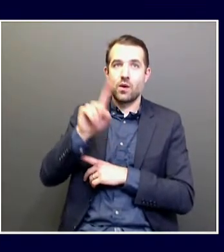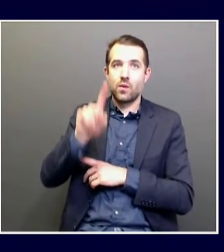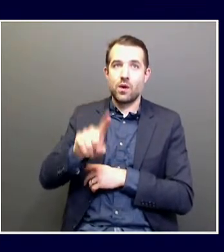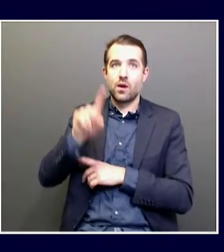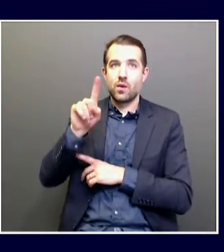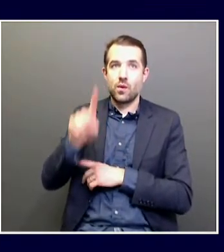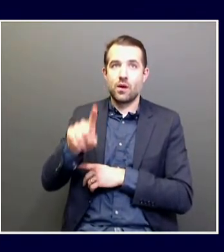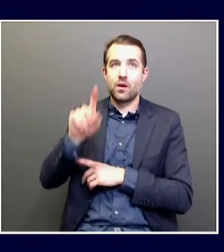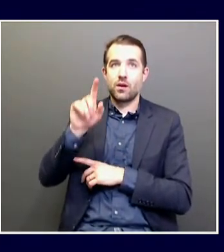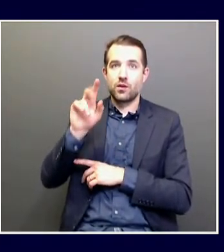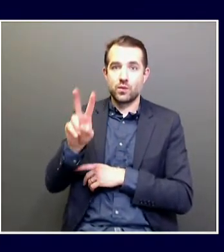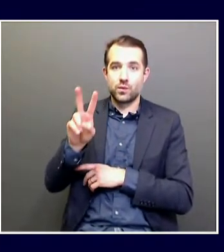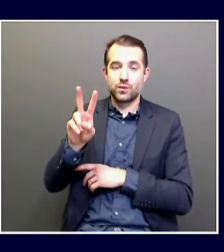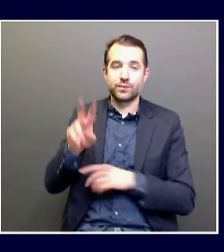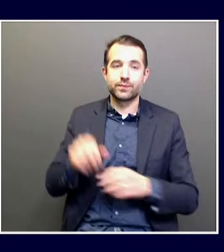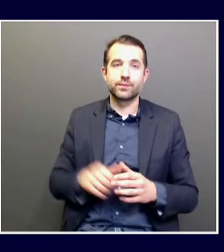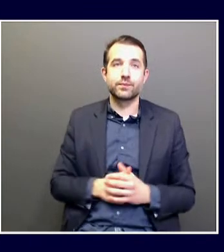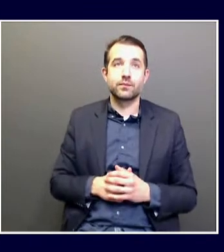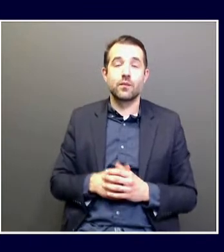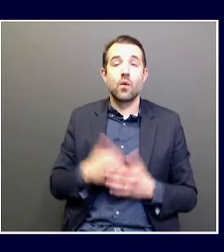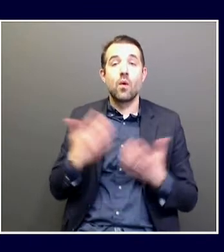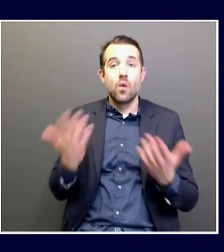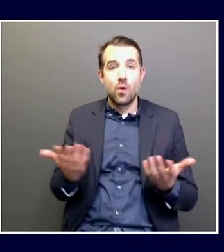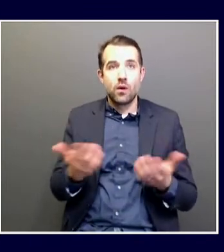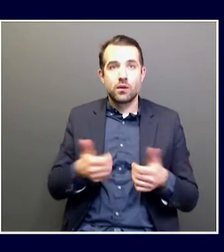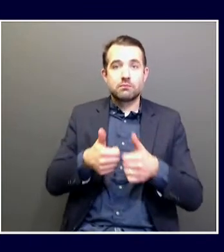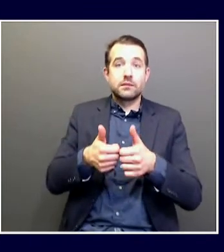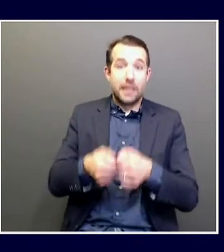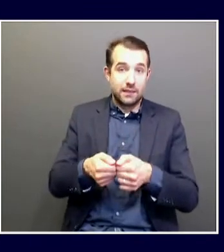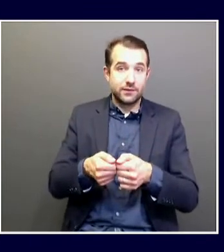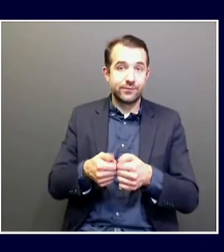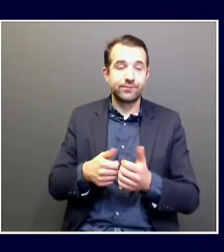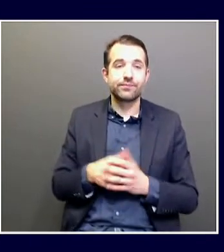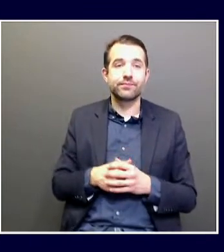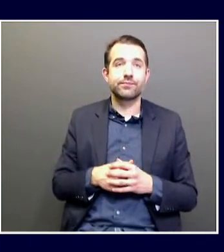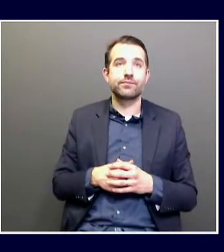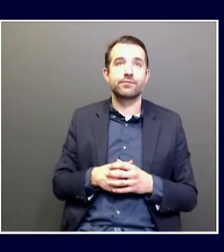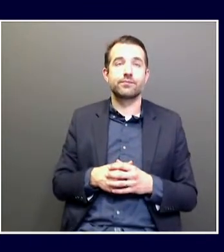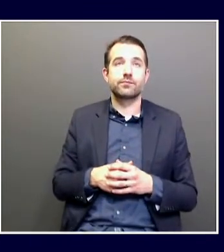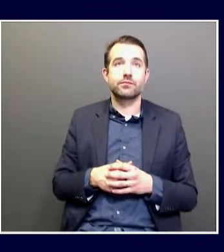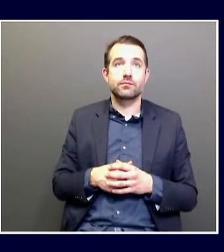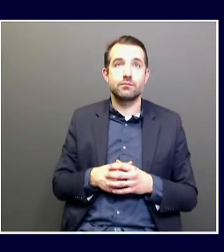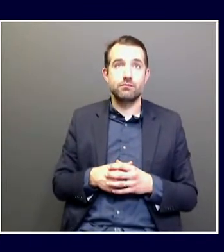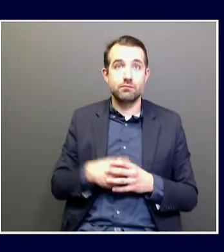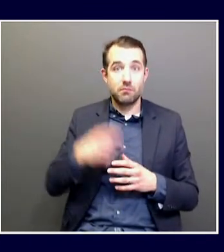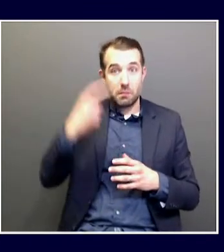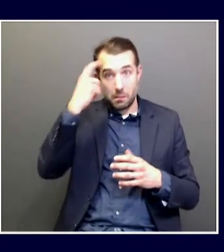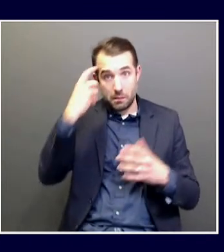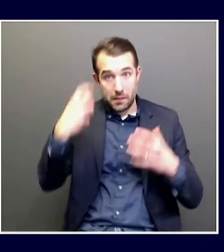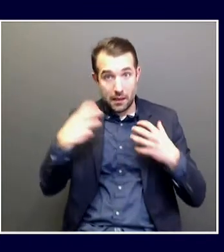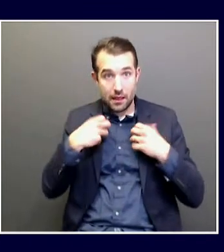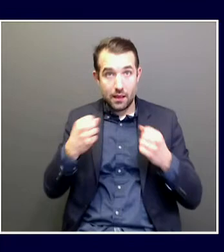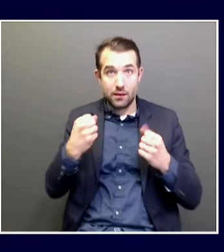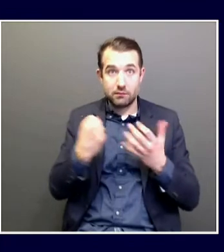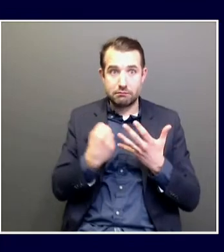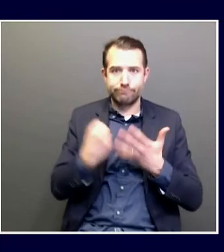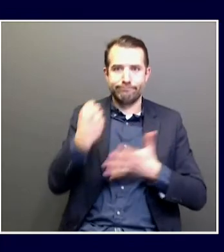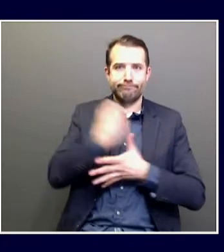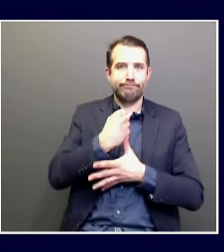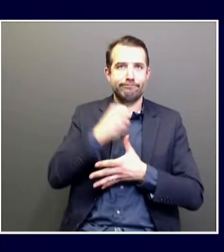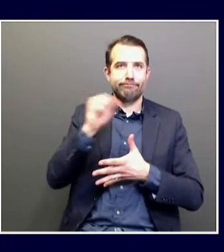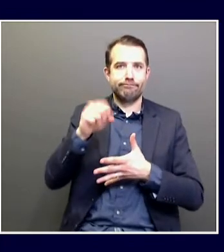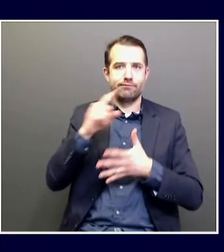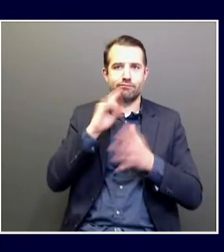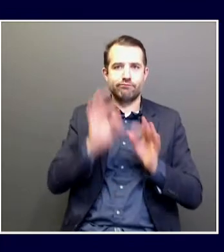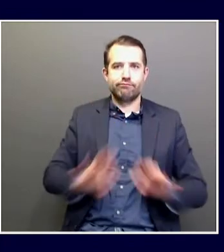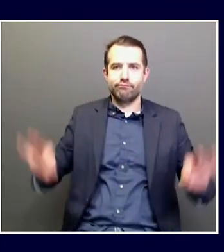888-568-1112 or text us. Tending to your mental health is as important as protecting the public health.